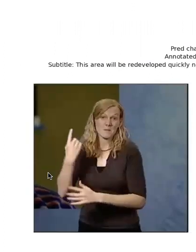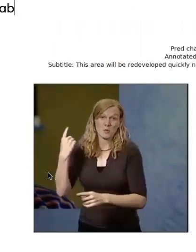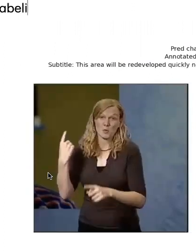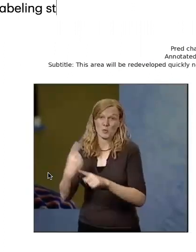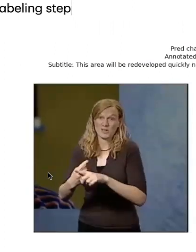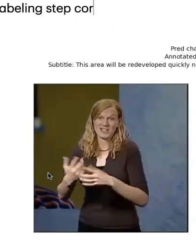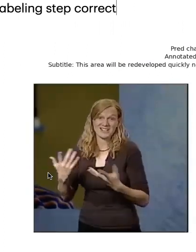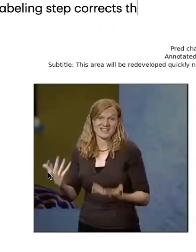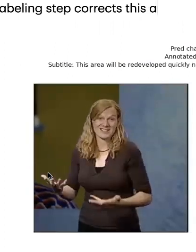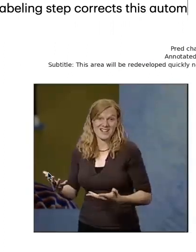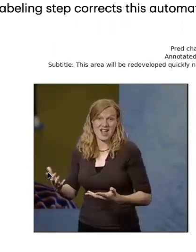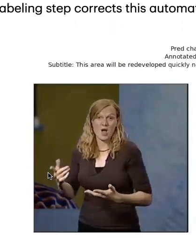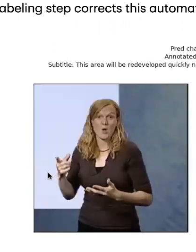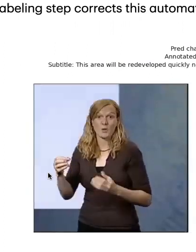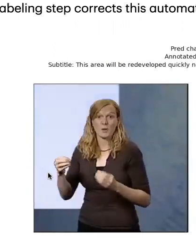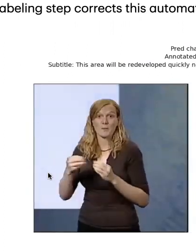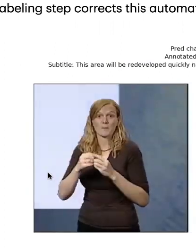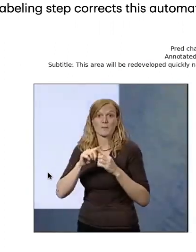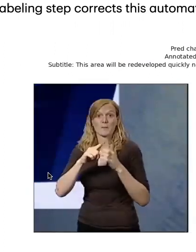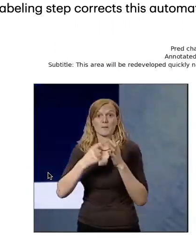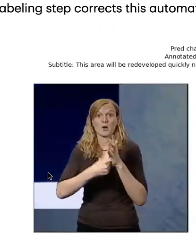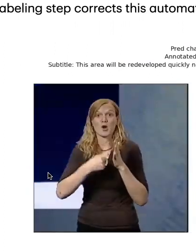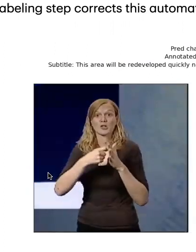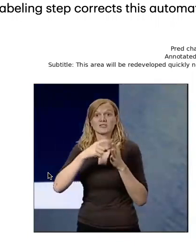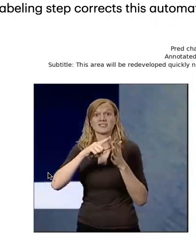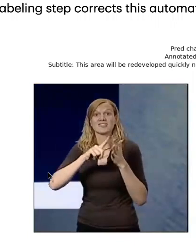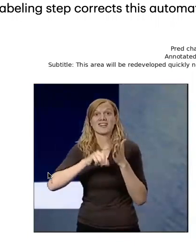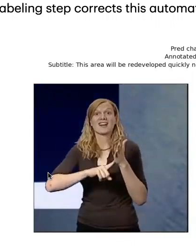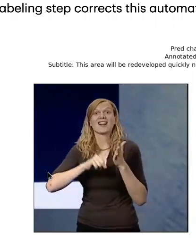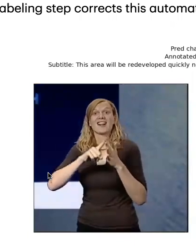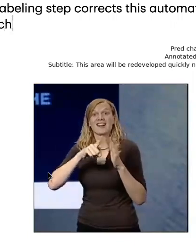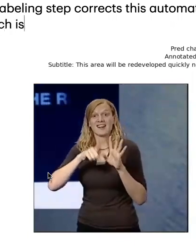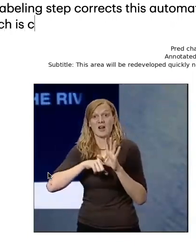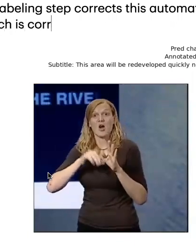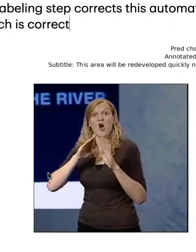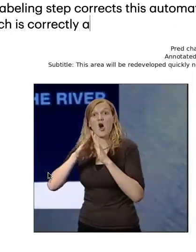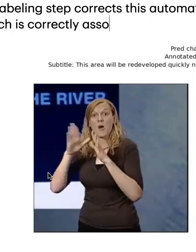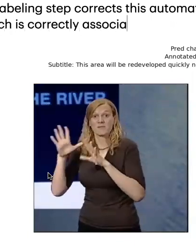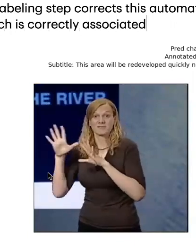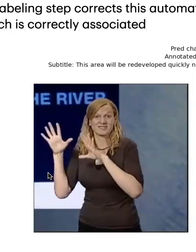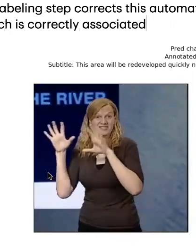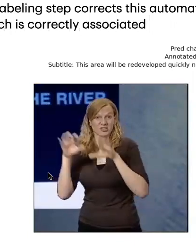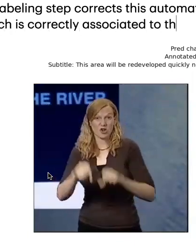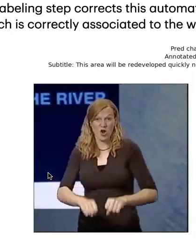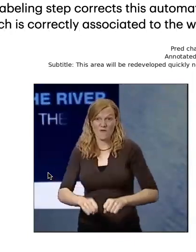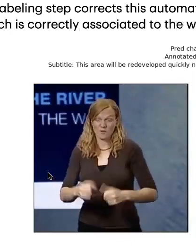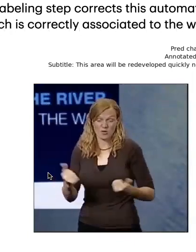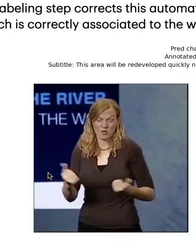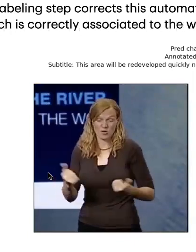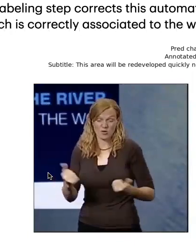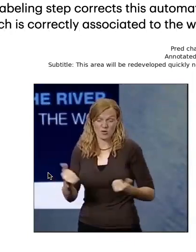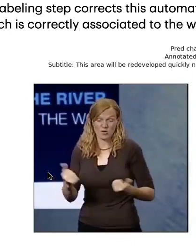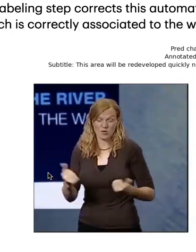But a model, after training on the initial set of annotations, predicts the characters BERUY. Using a modified version of the edit distance,